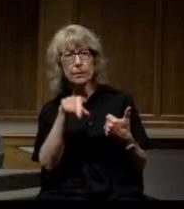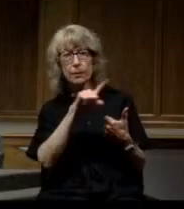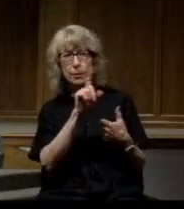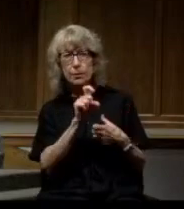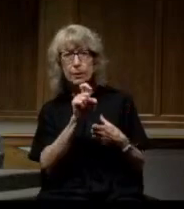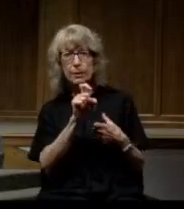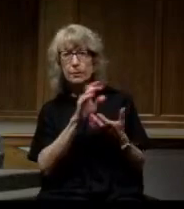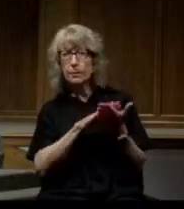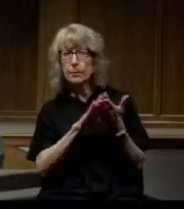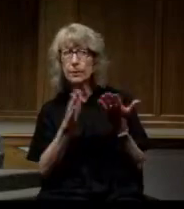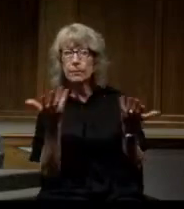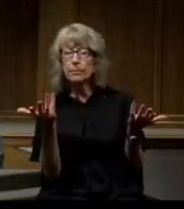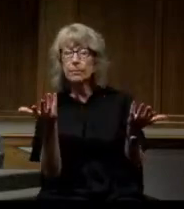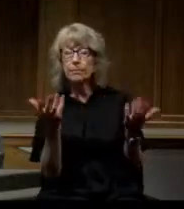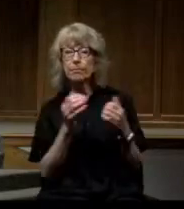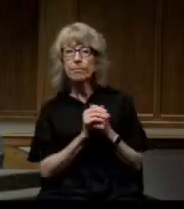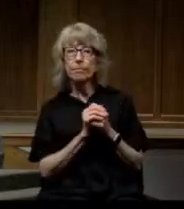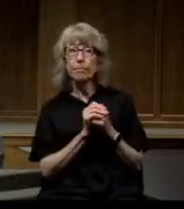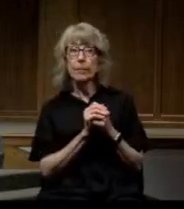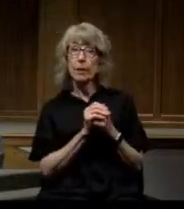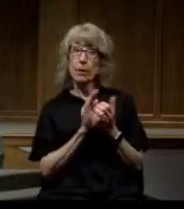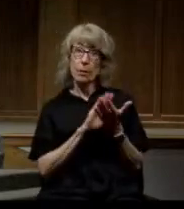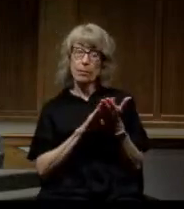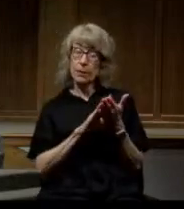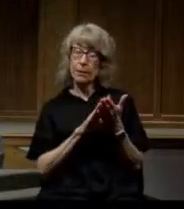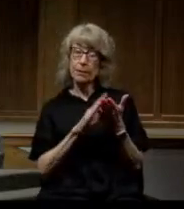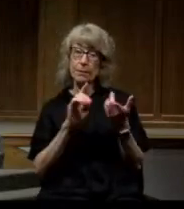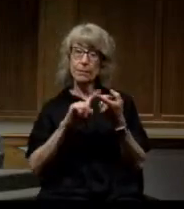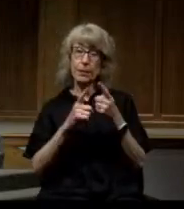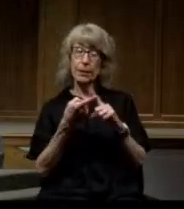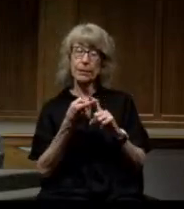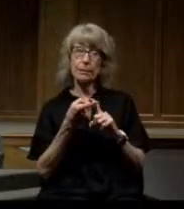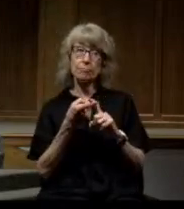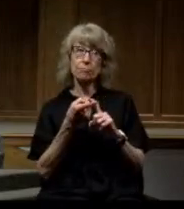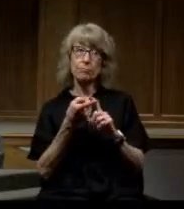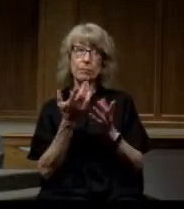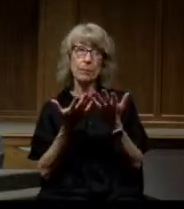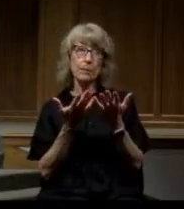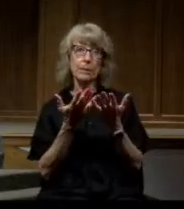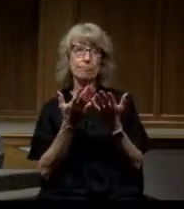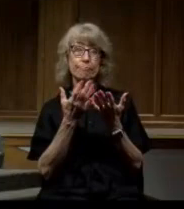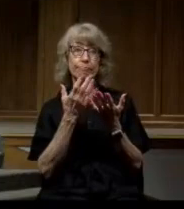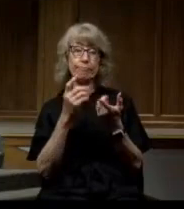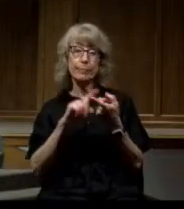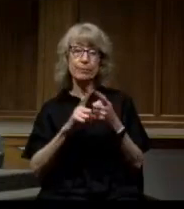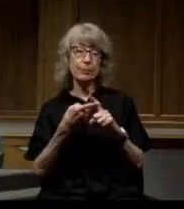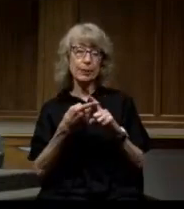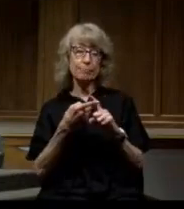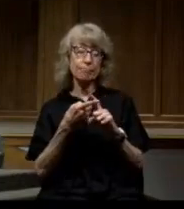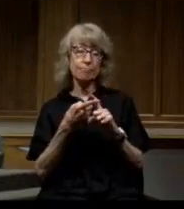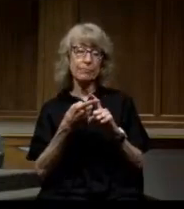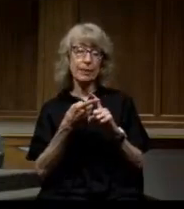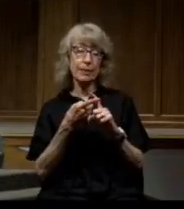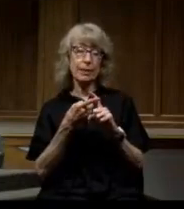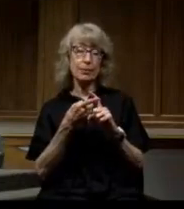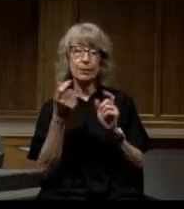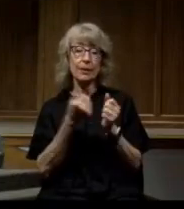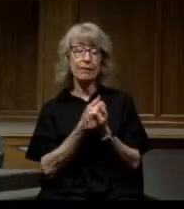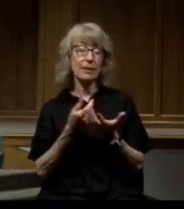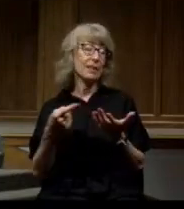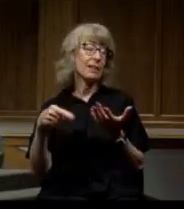today? Do you need to forgive your friends for not being everything that you need? Do you need to forgive your